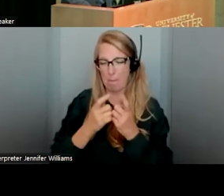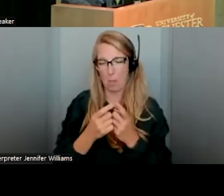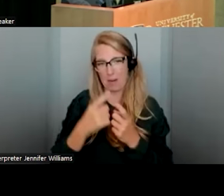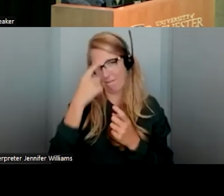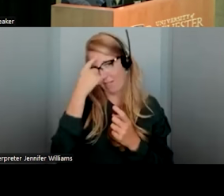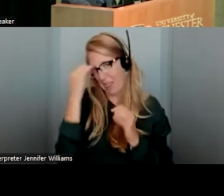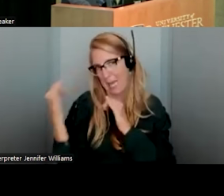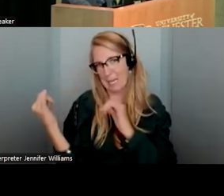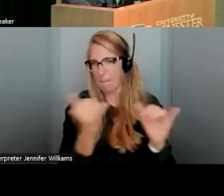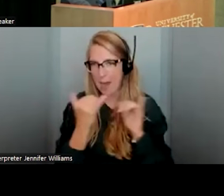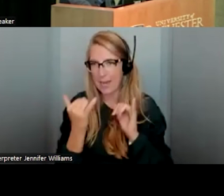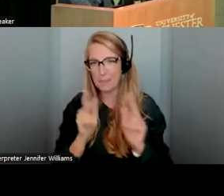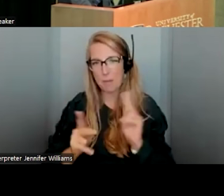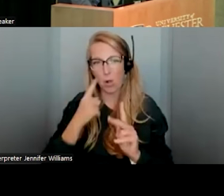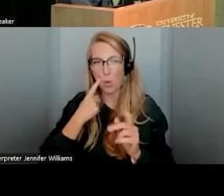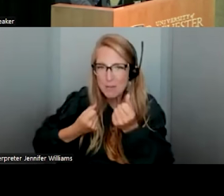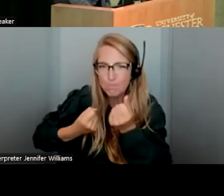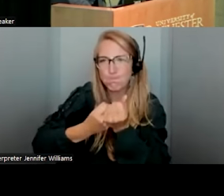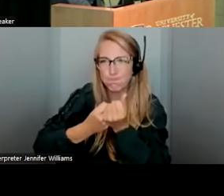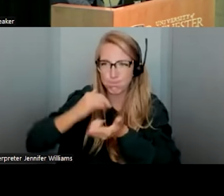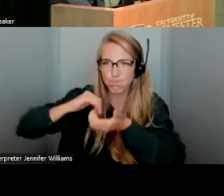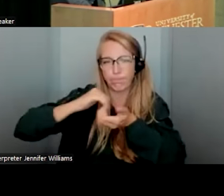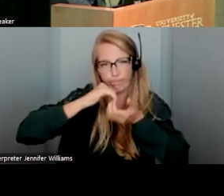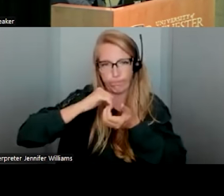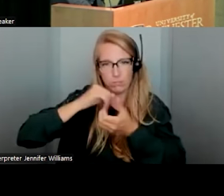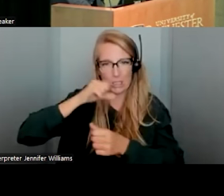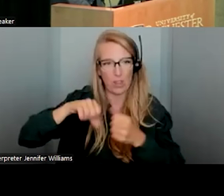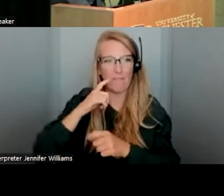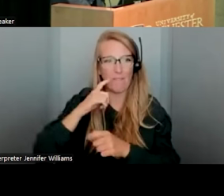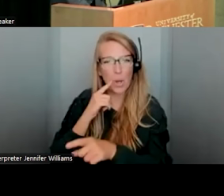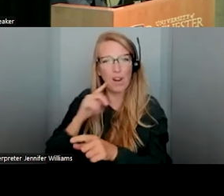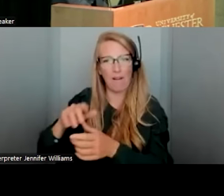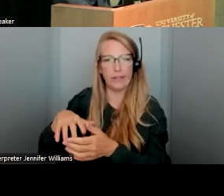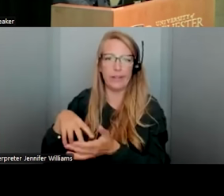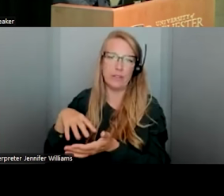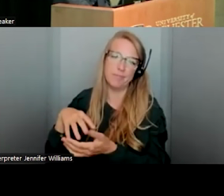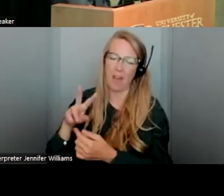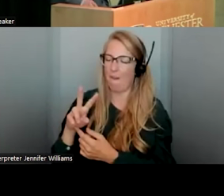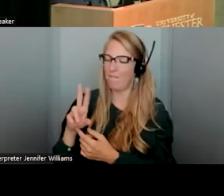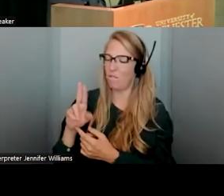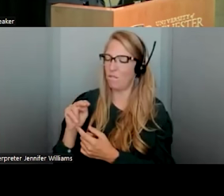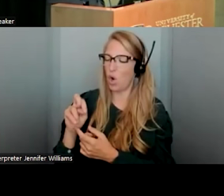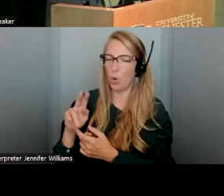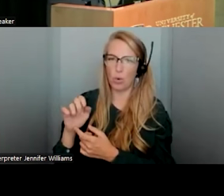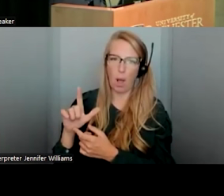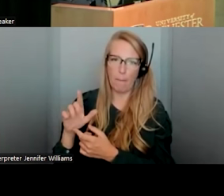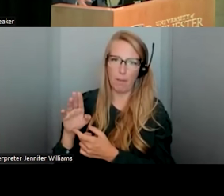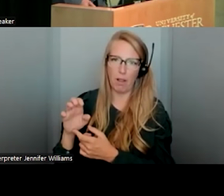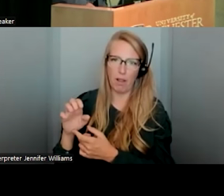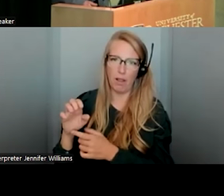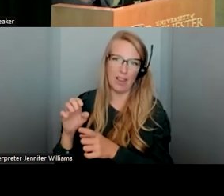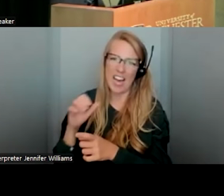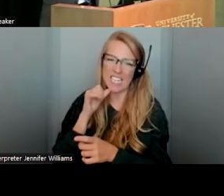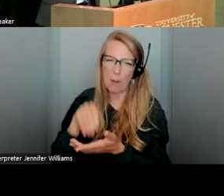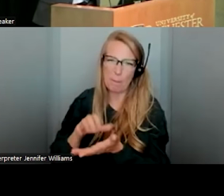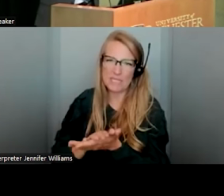Because we advocate together for the vulnerable population. I put vulnerable population instead of severe mental